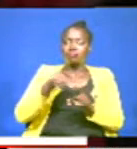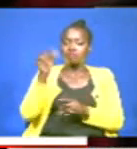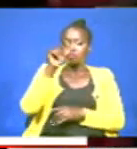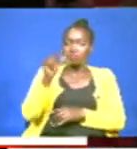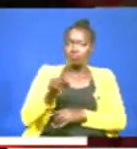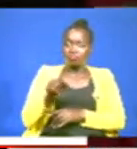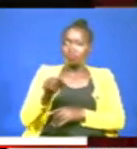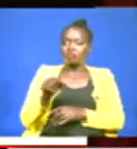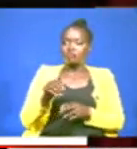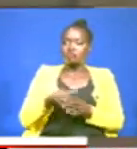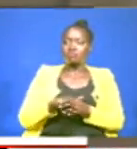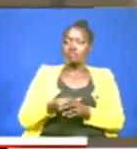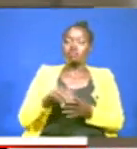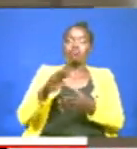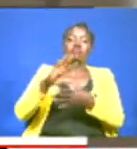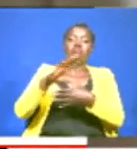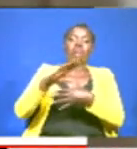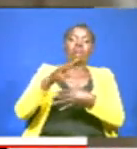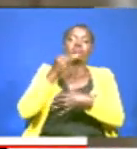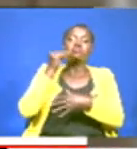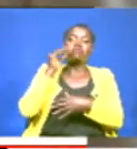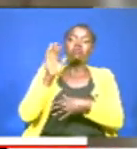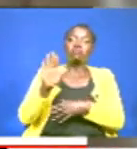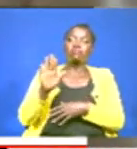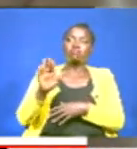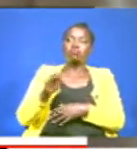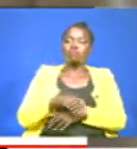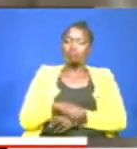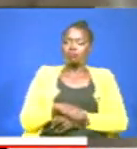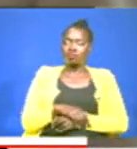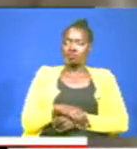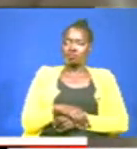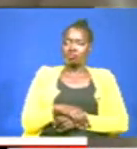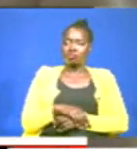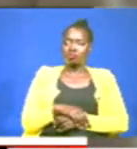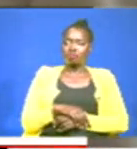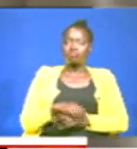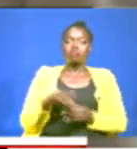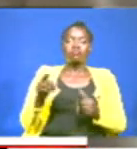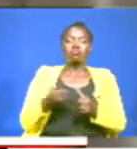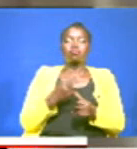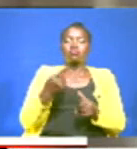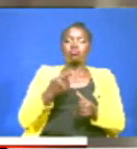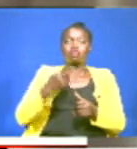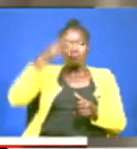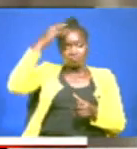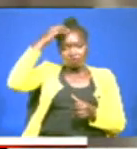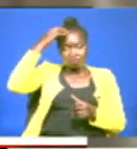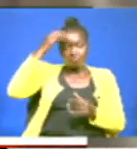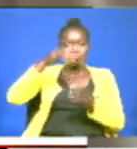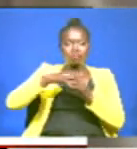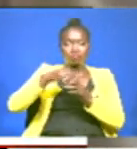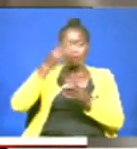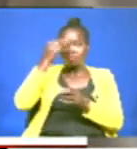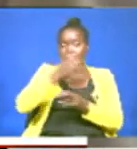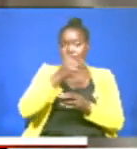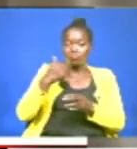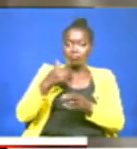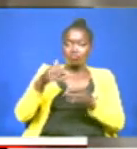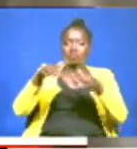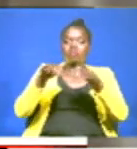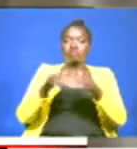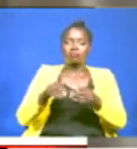Benedict's native Germany. Pope Francis will become the first Pope in Roman Catholic history to bury his